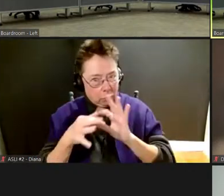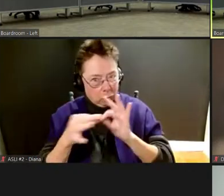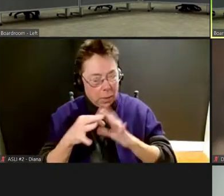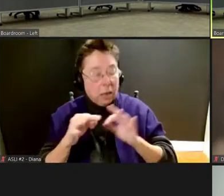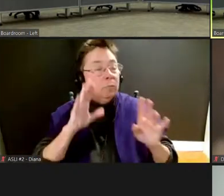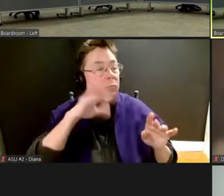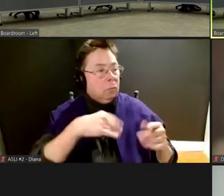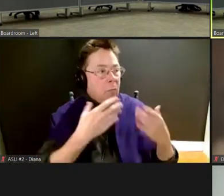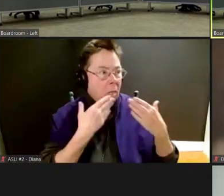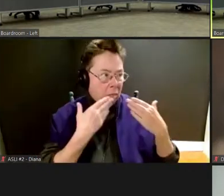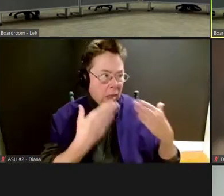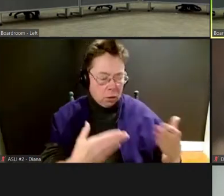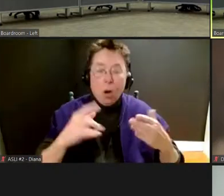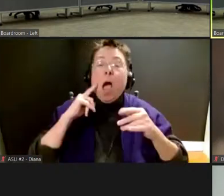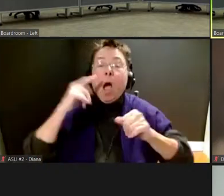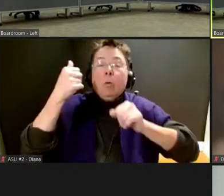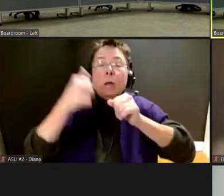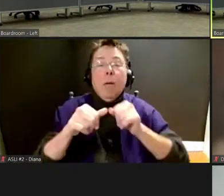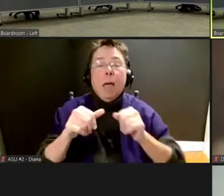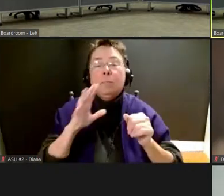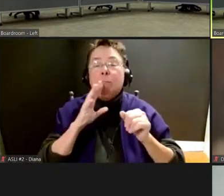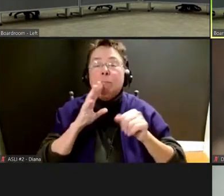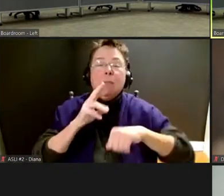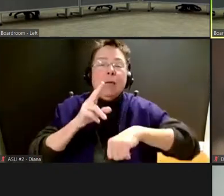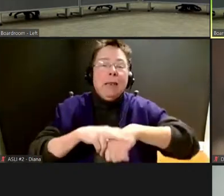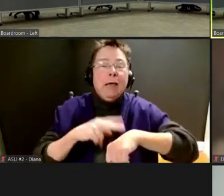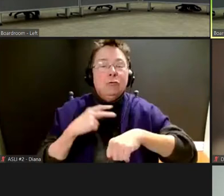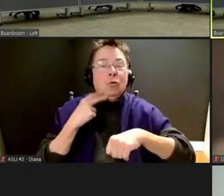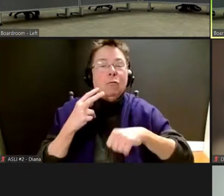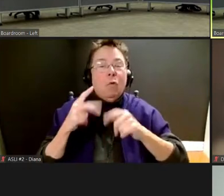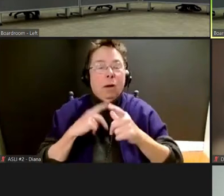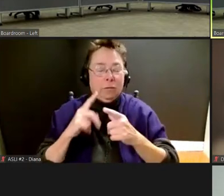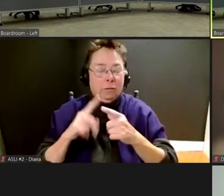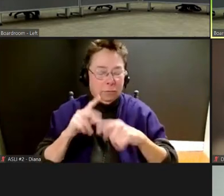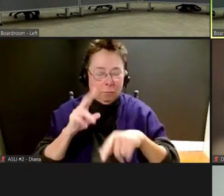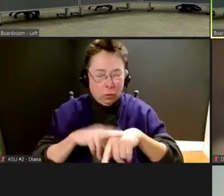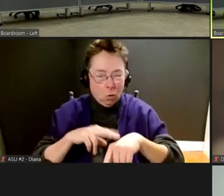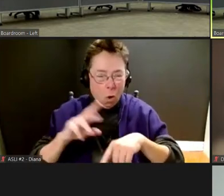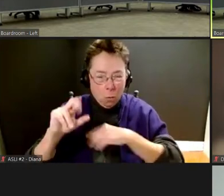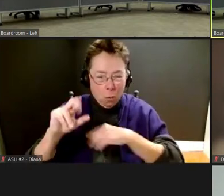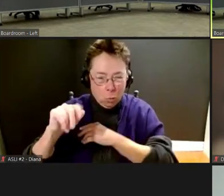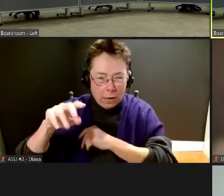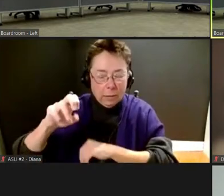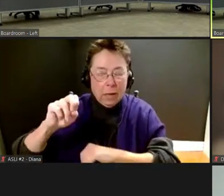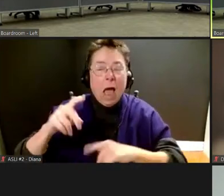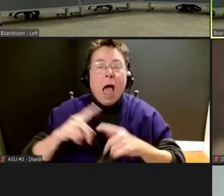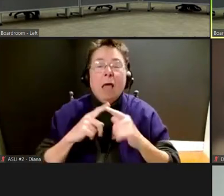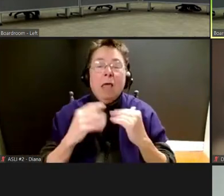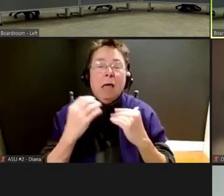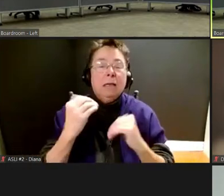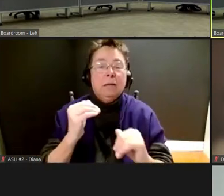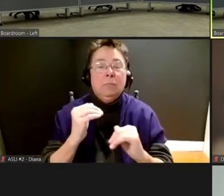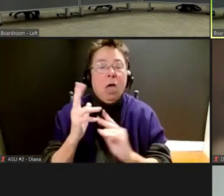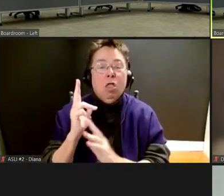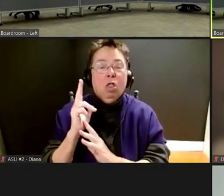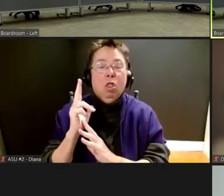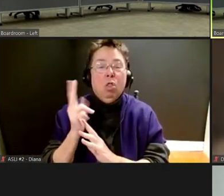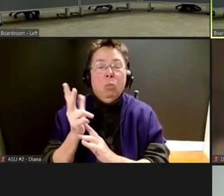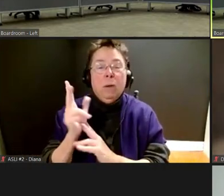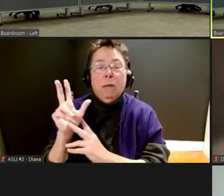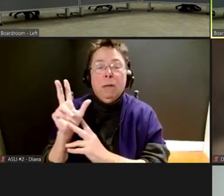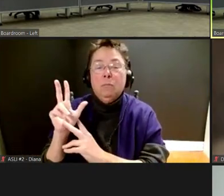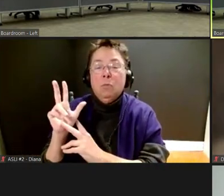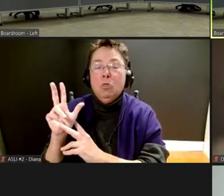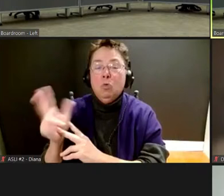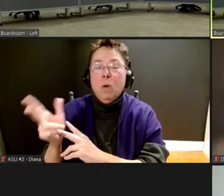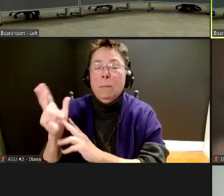reminder to the speakers to please talk in a natural voice at a normal rate. And if you could limit yourself to 3 minutes, that would